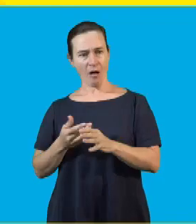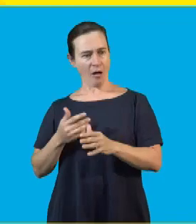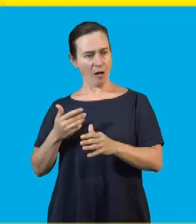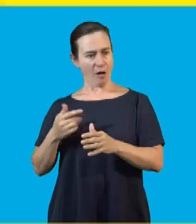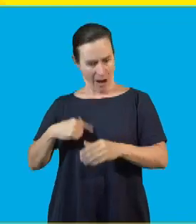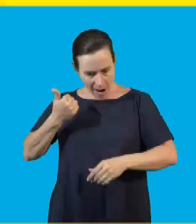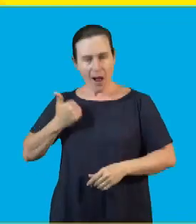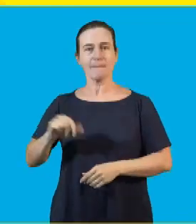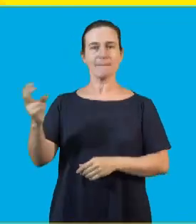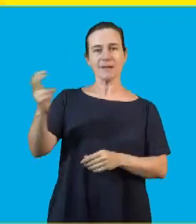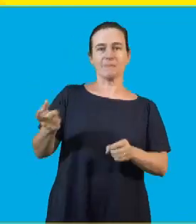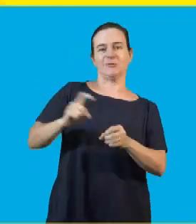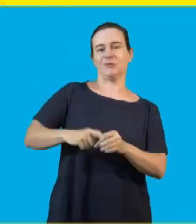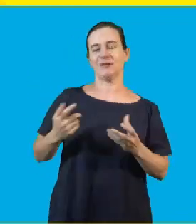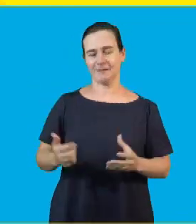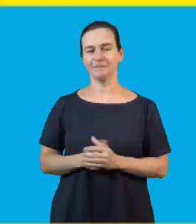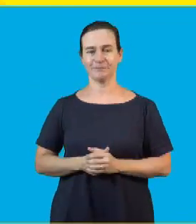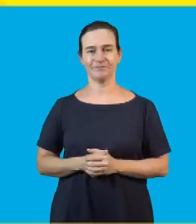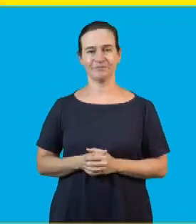to participate.